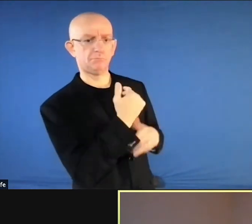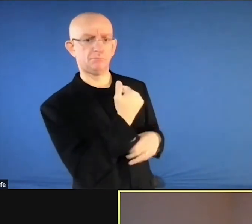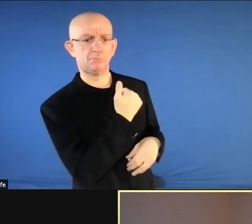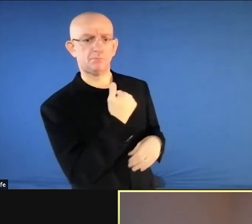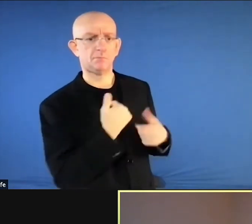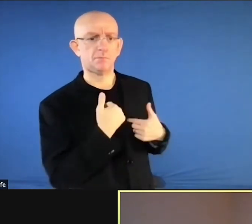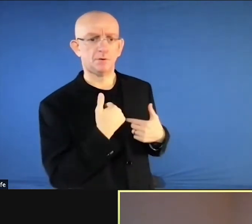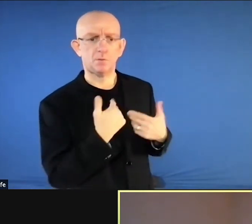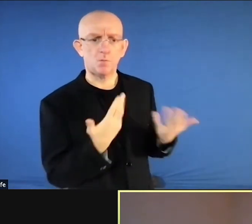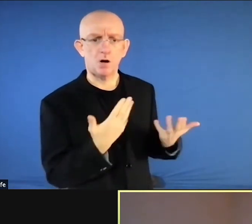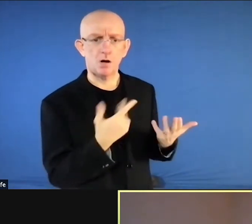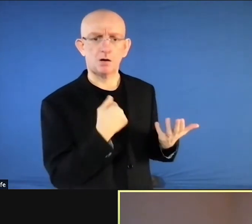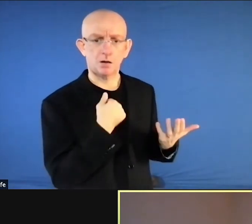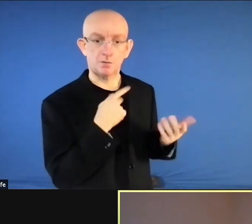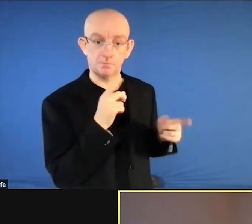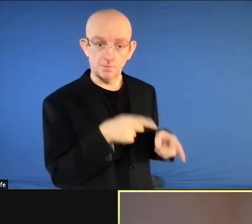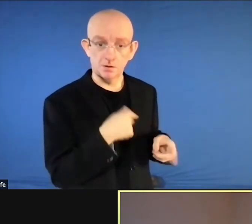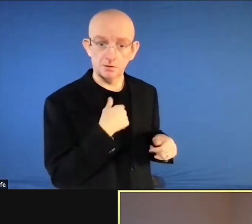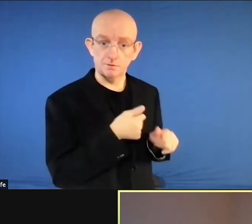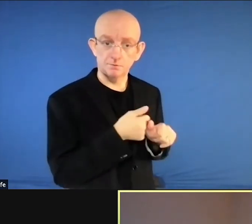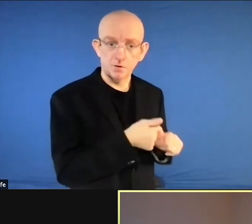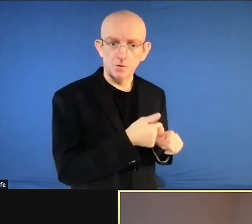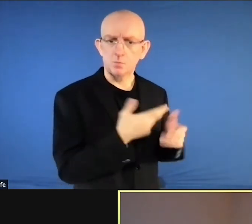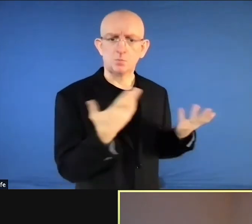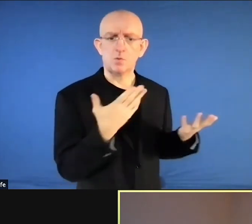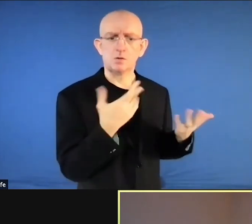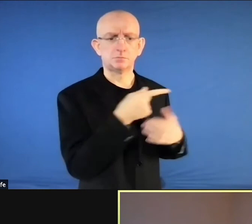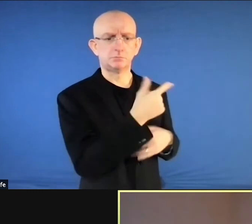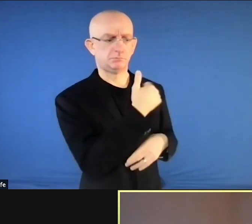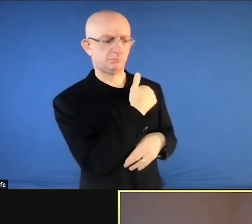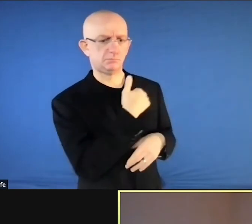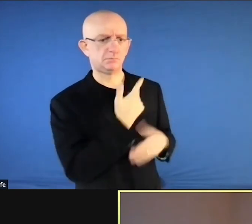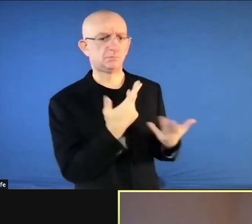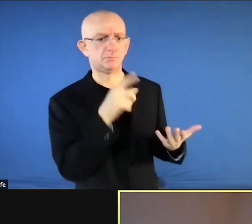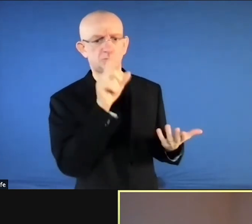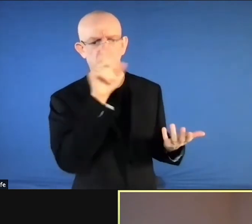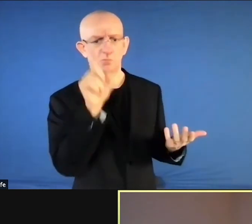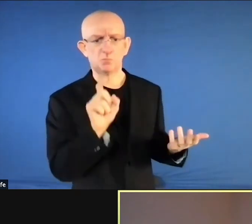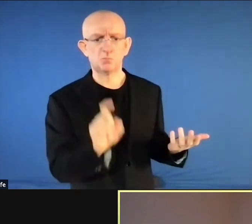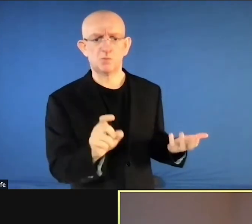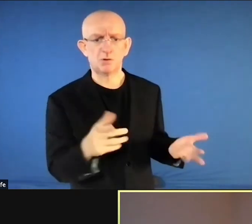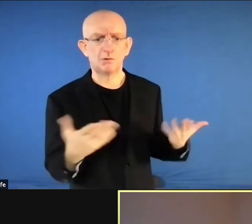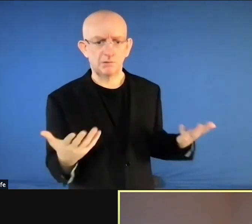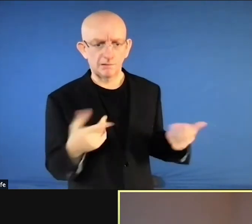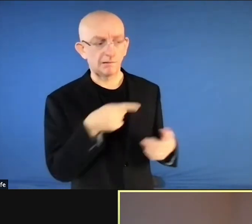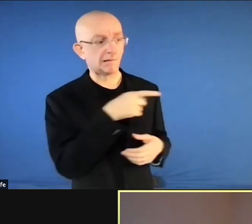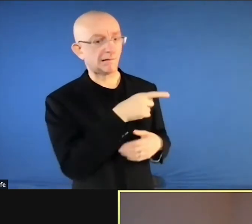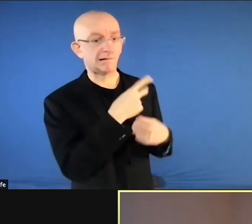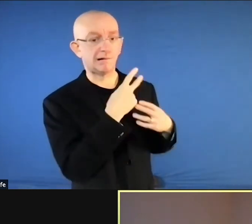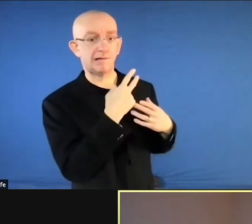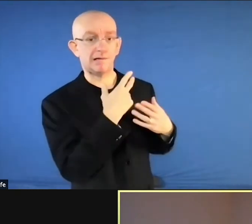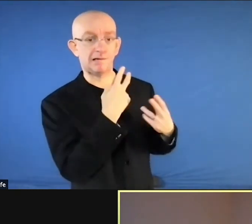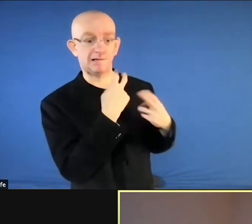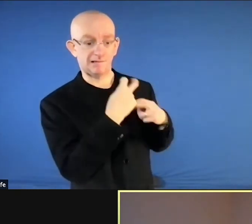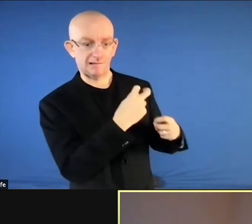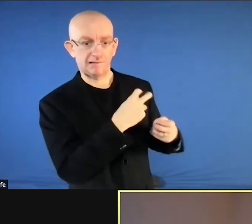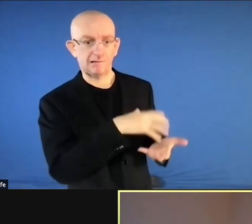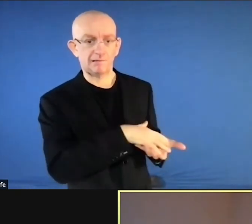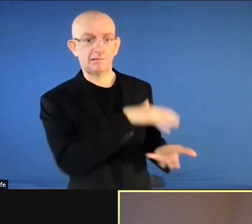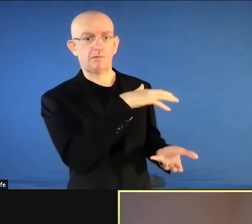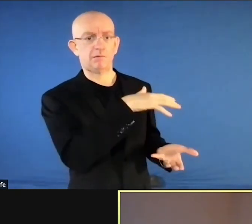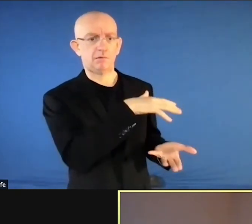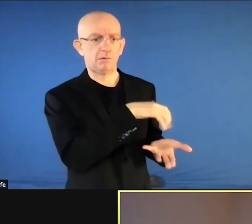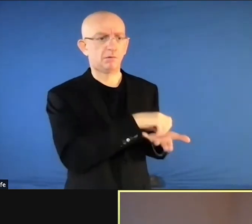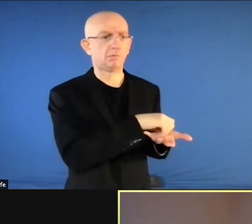research, what data will be shared with whom and how. And of course, as it was mentioned previously,